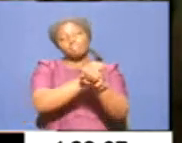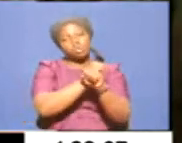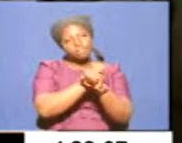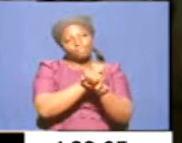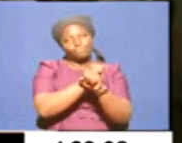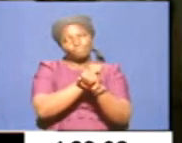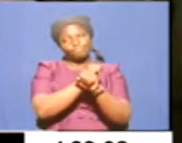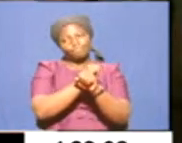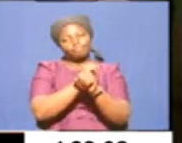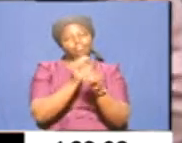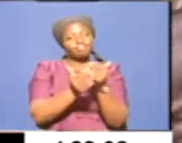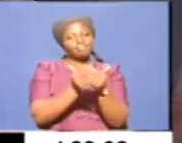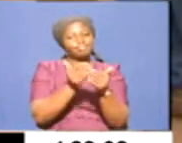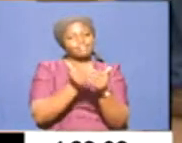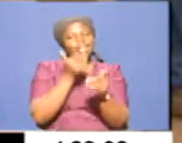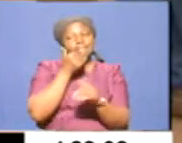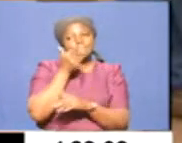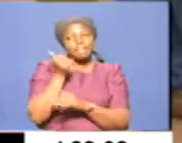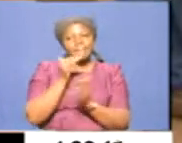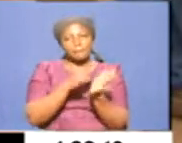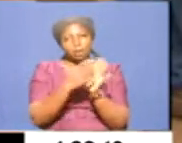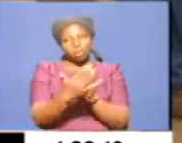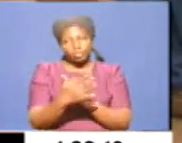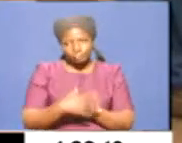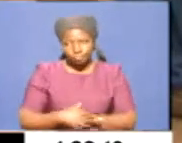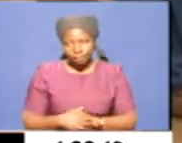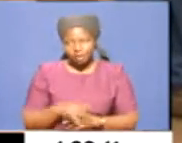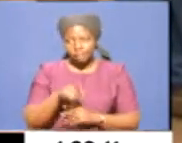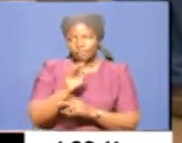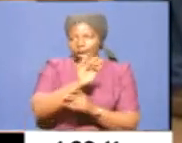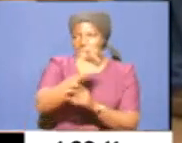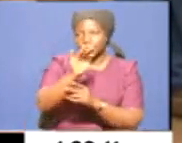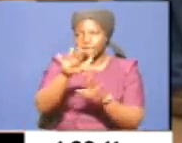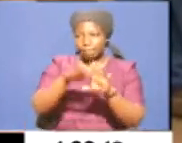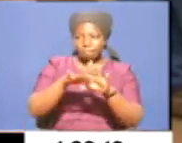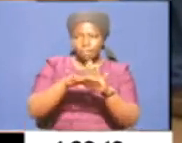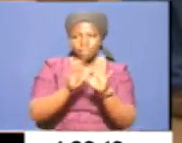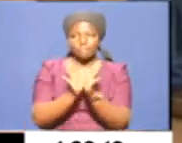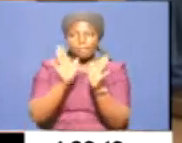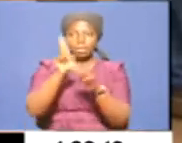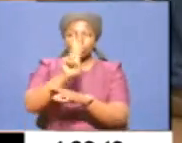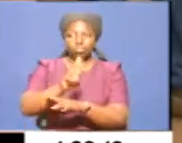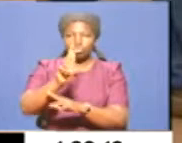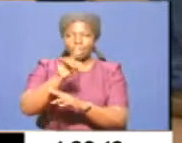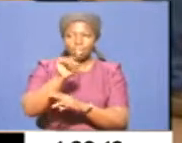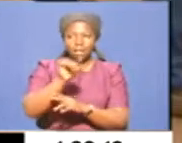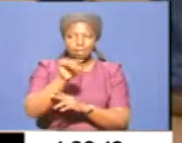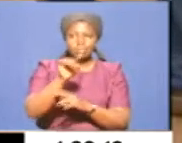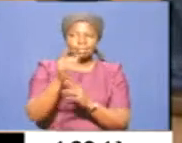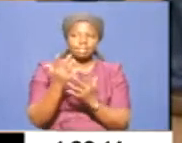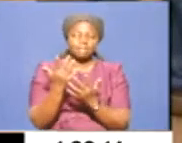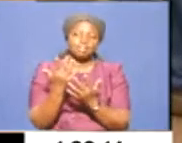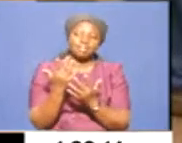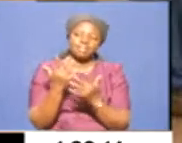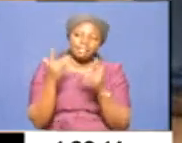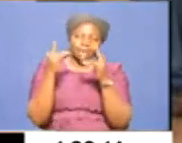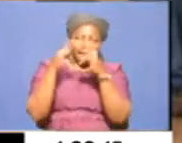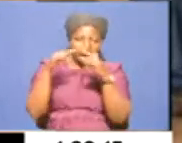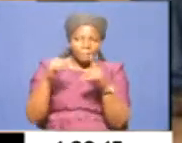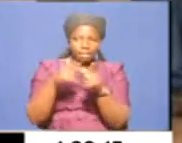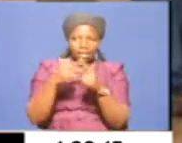preventative care is always the best approach. He is appealing to members of the public to take advantage of the event and get checked.